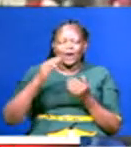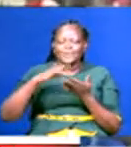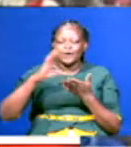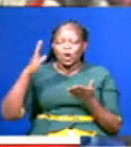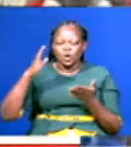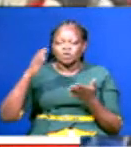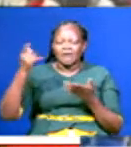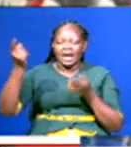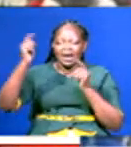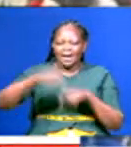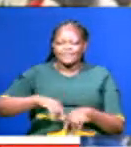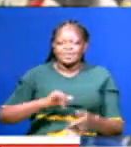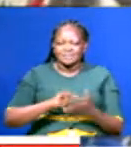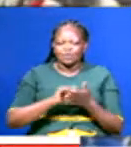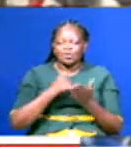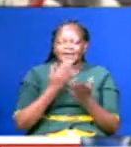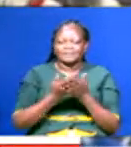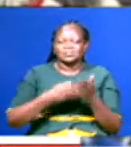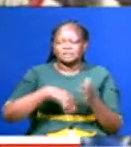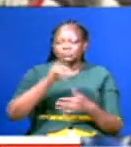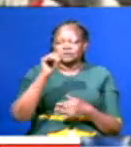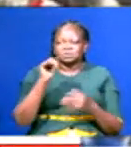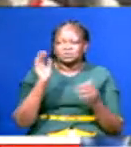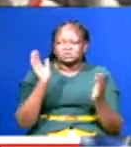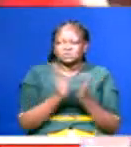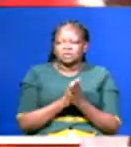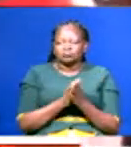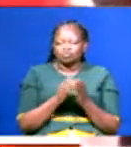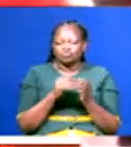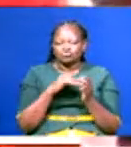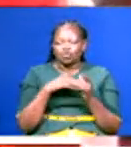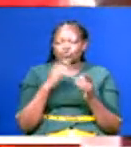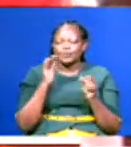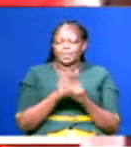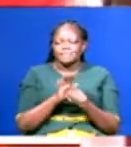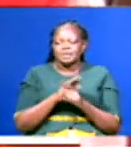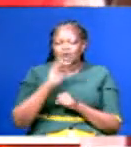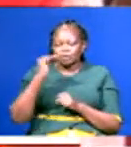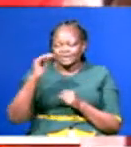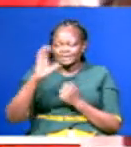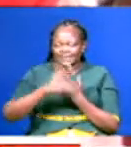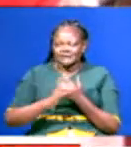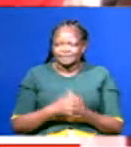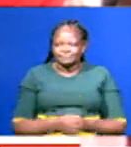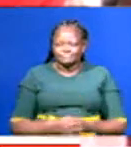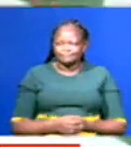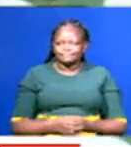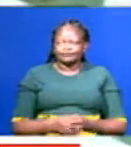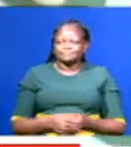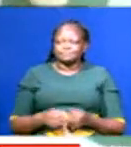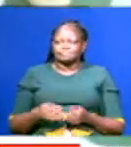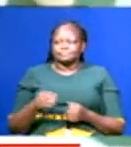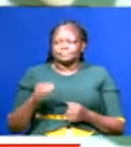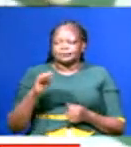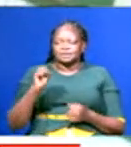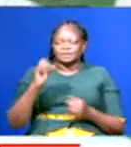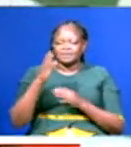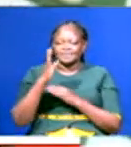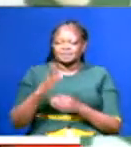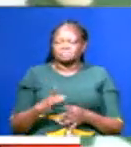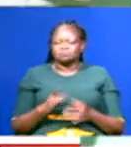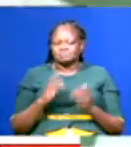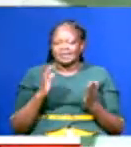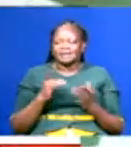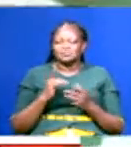able to reach out more counties in the country. Bani Somboy is a chess ambassador, and she encouraged other children to join the